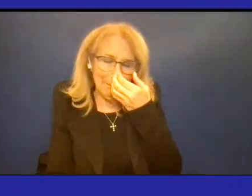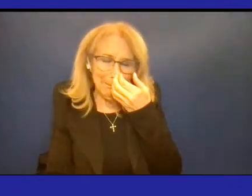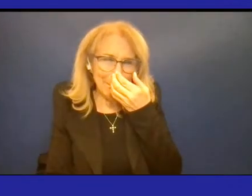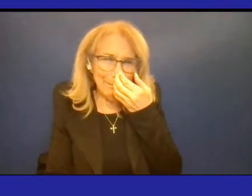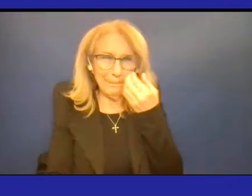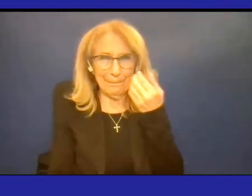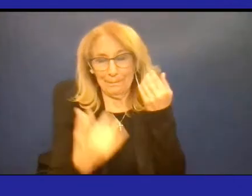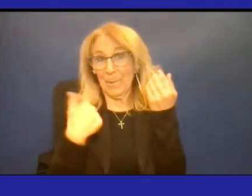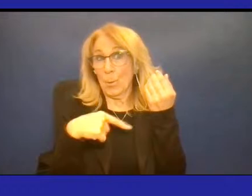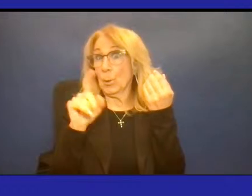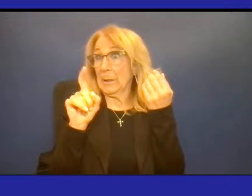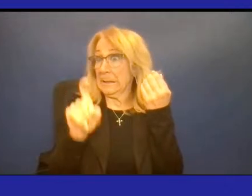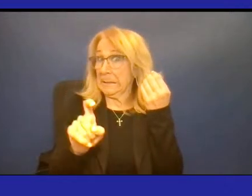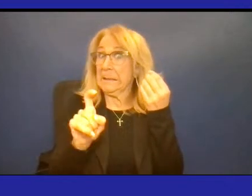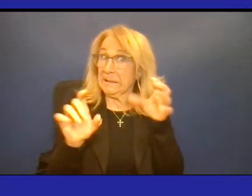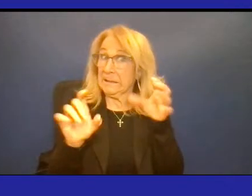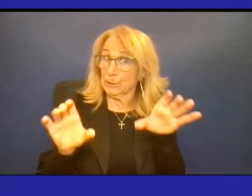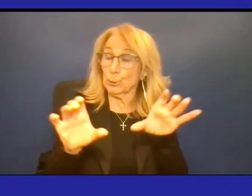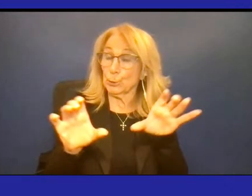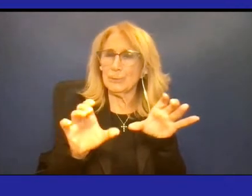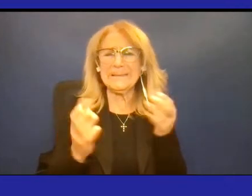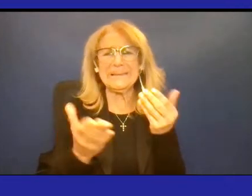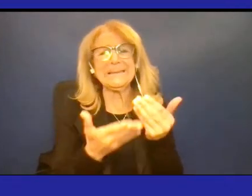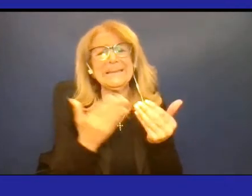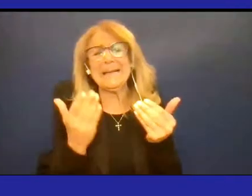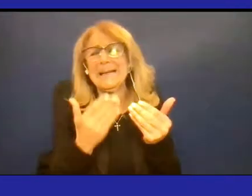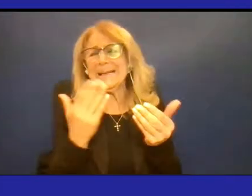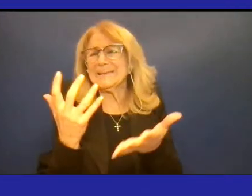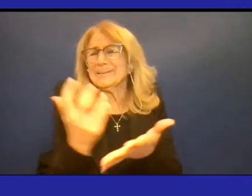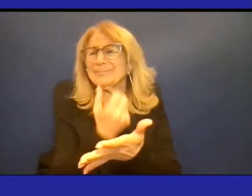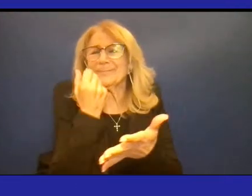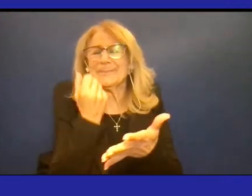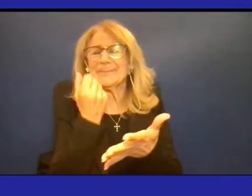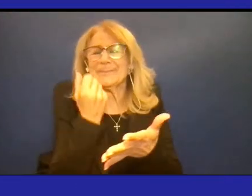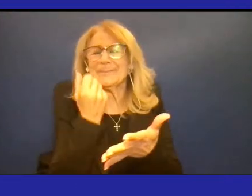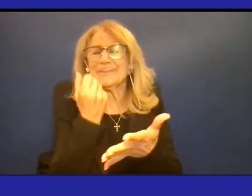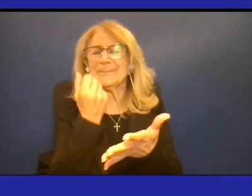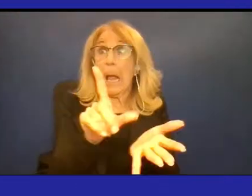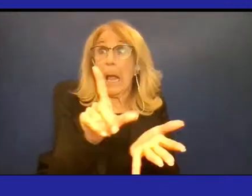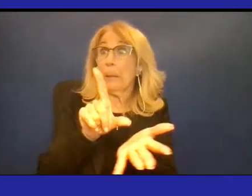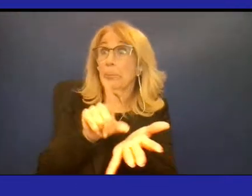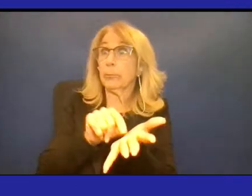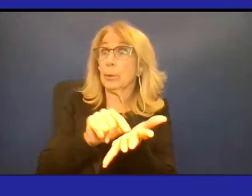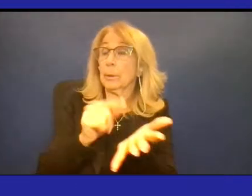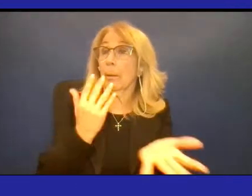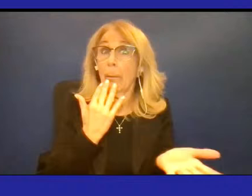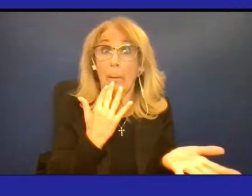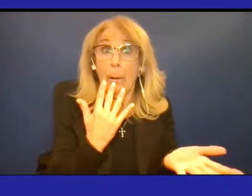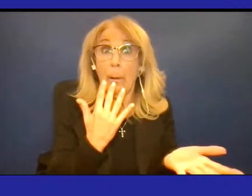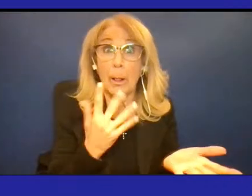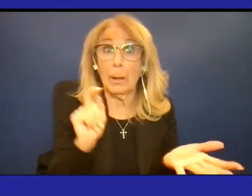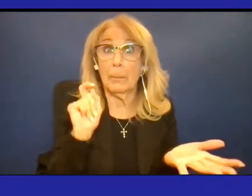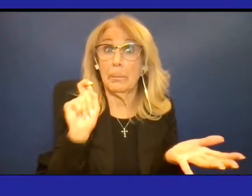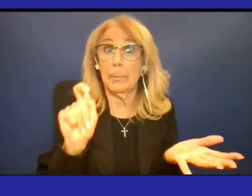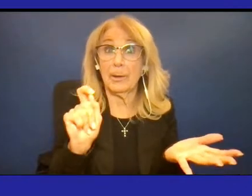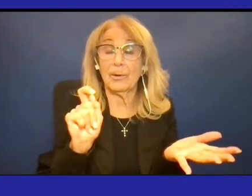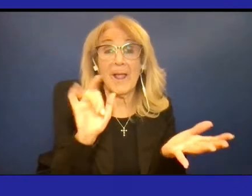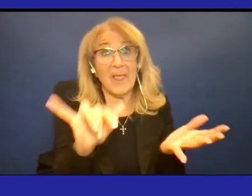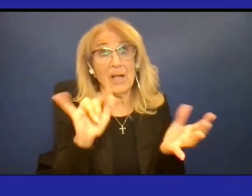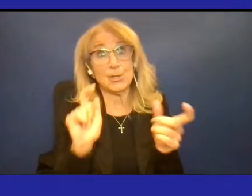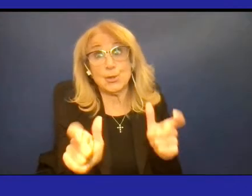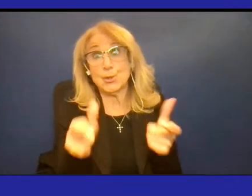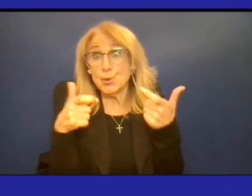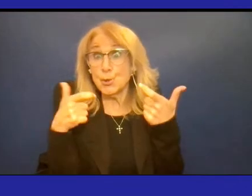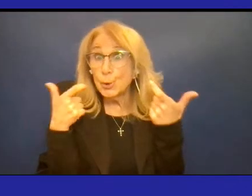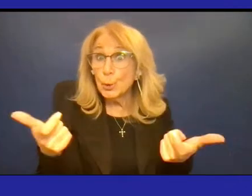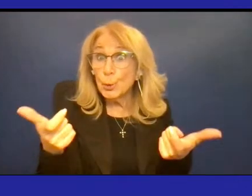part. And it's so easy to achieve, right? If we would just stop printing color, right? That in and of itself is huge, right? Color